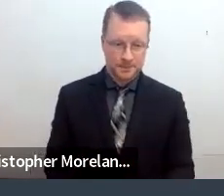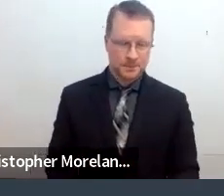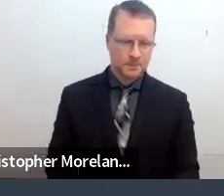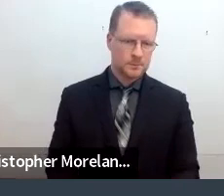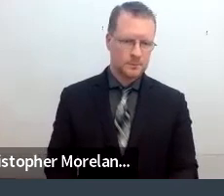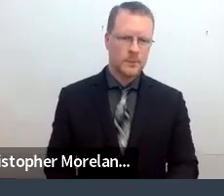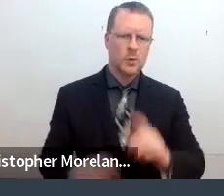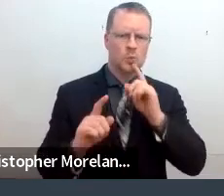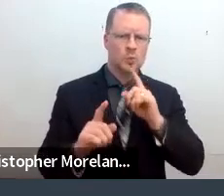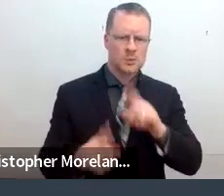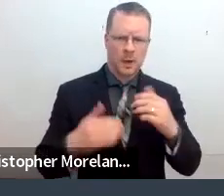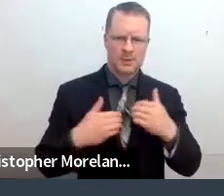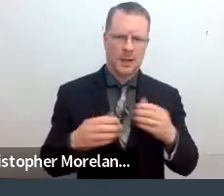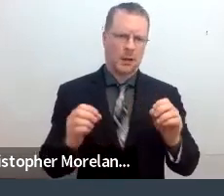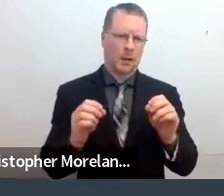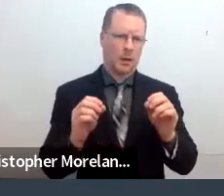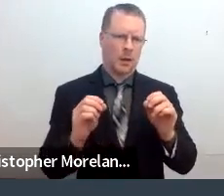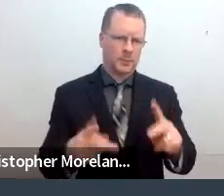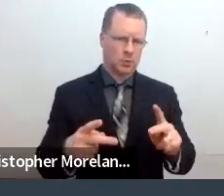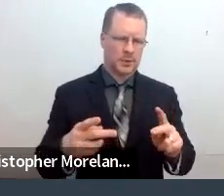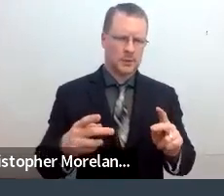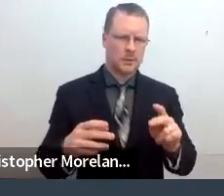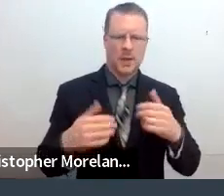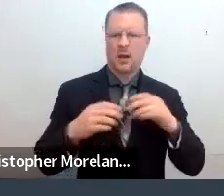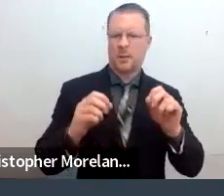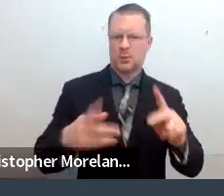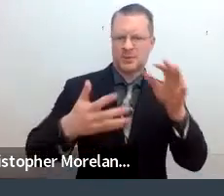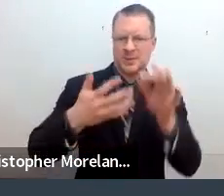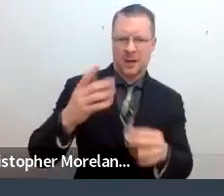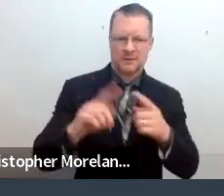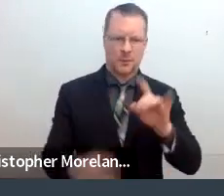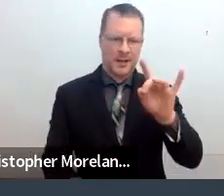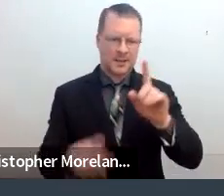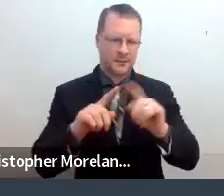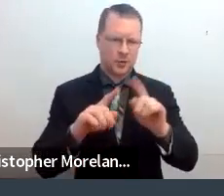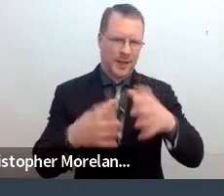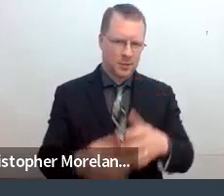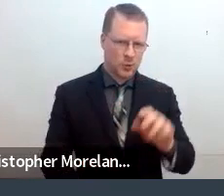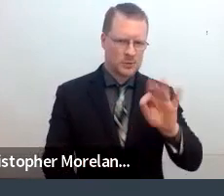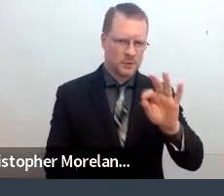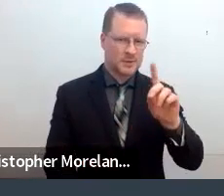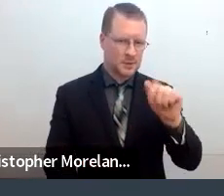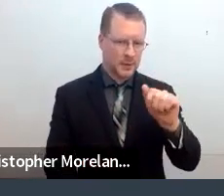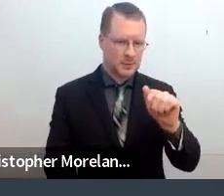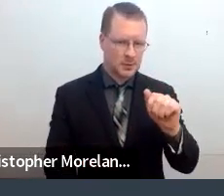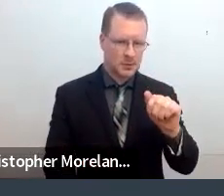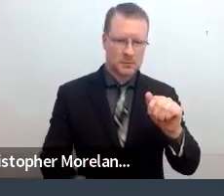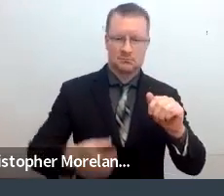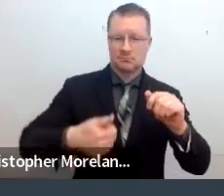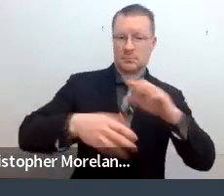2008. We asked, do you have a disability defined by the ADA? And respondents had